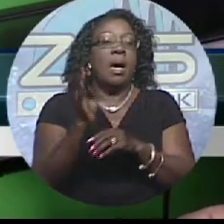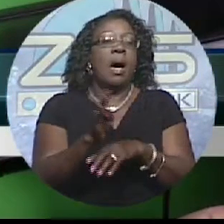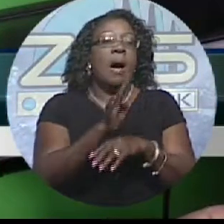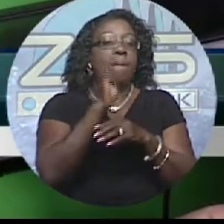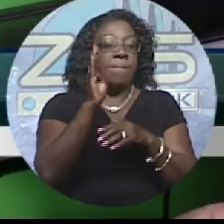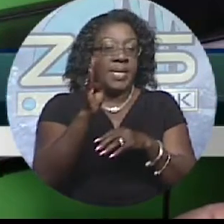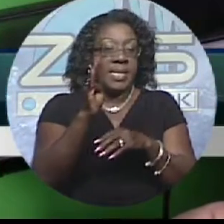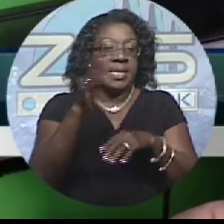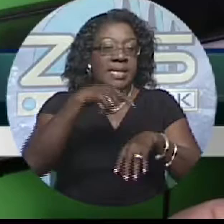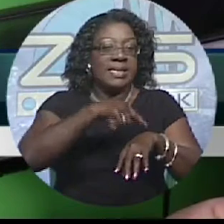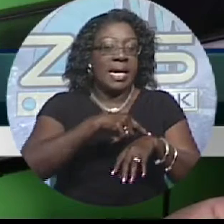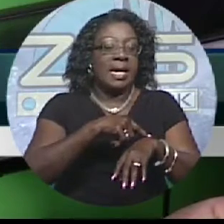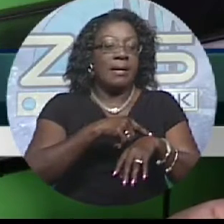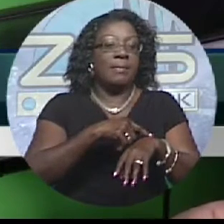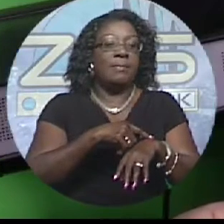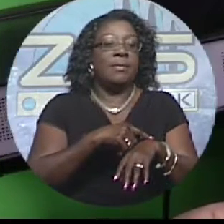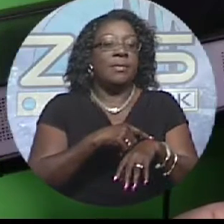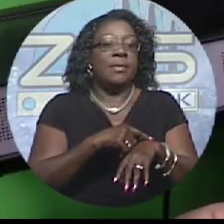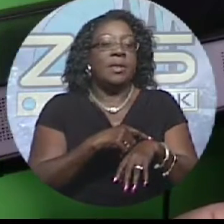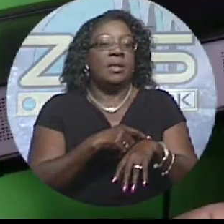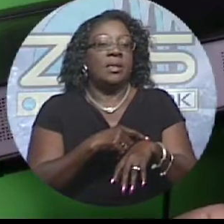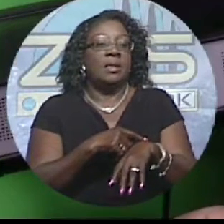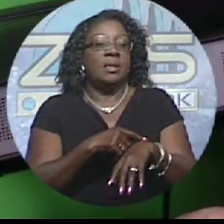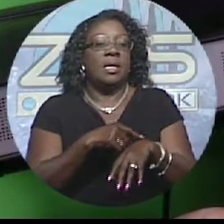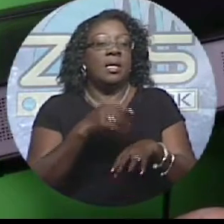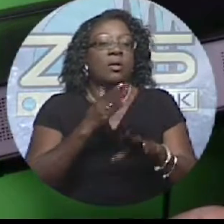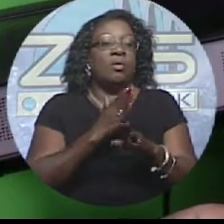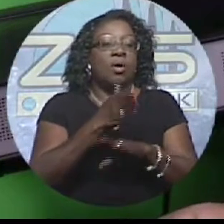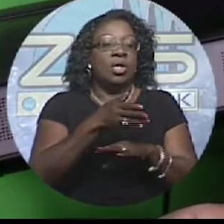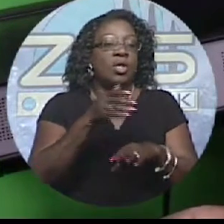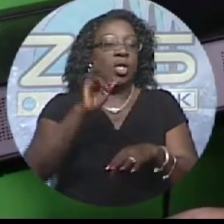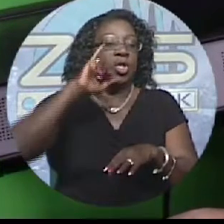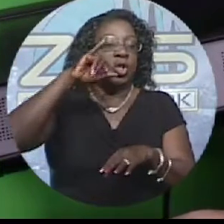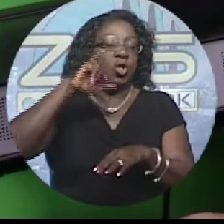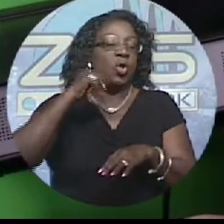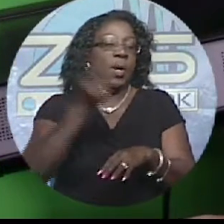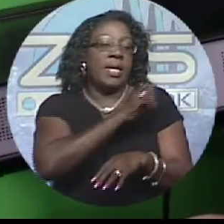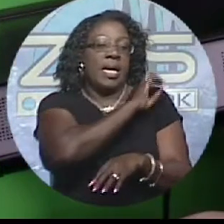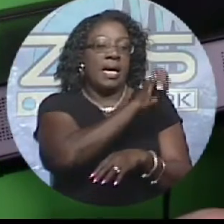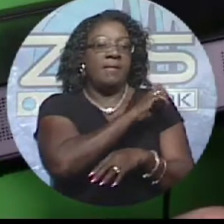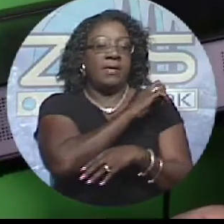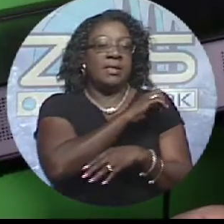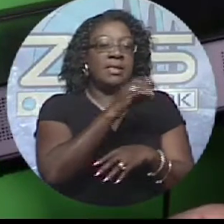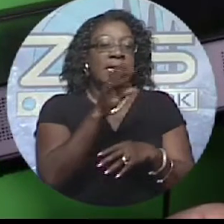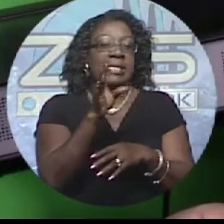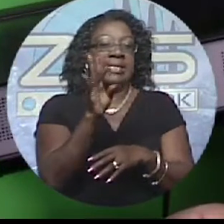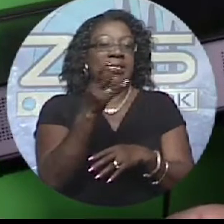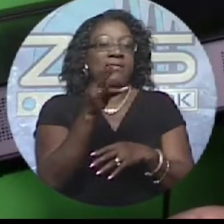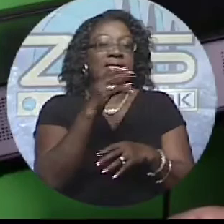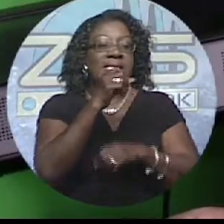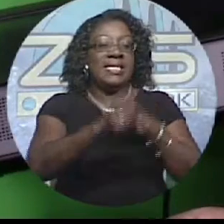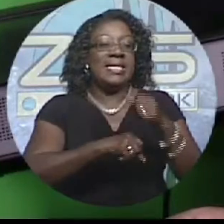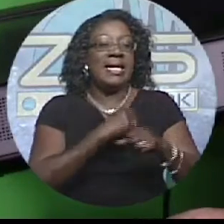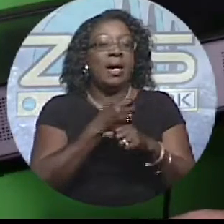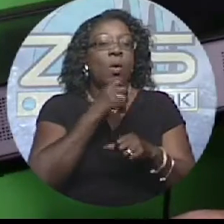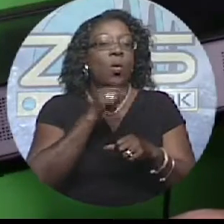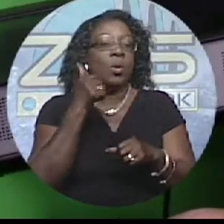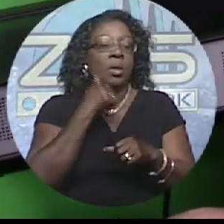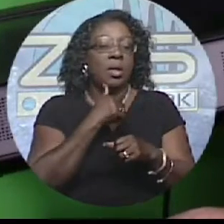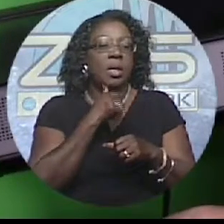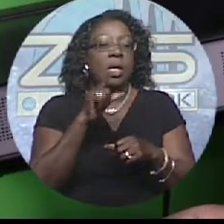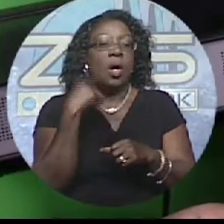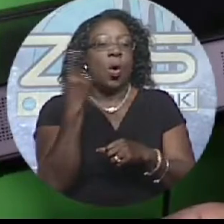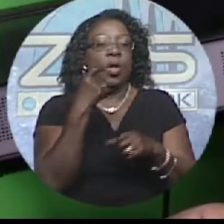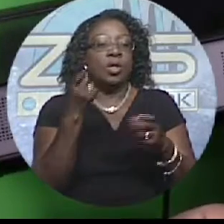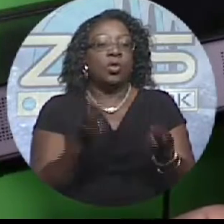national records in the 100-meter breaststroke. And of course, Joanna Evans, a 17-year-old academic swim sensation, she